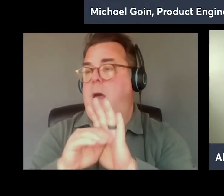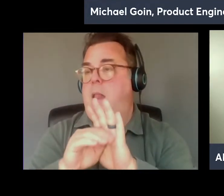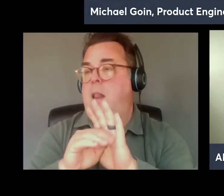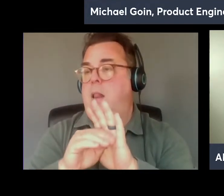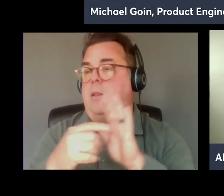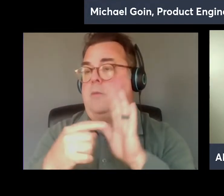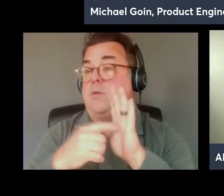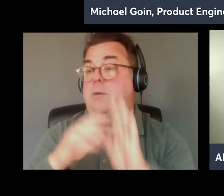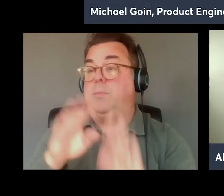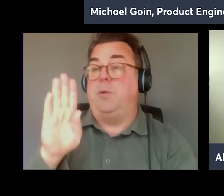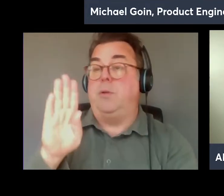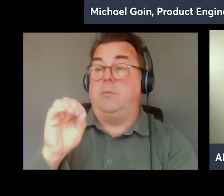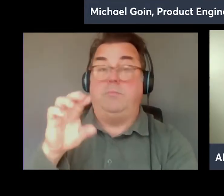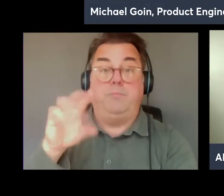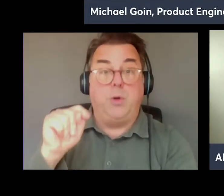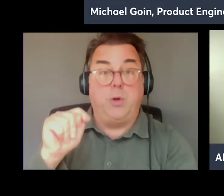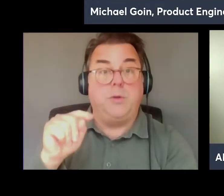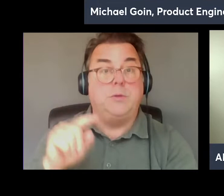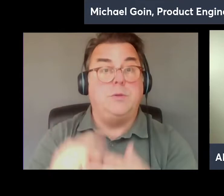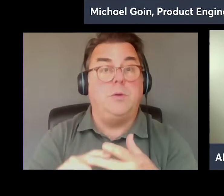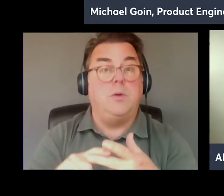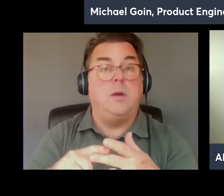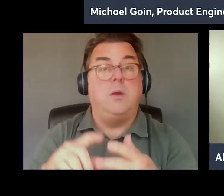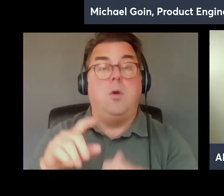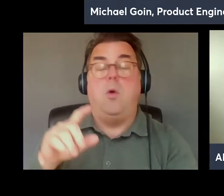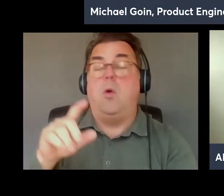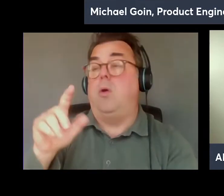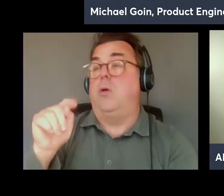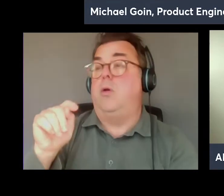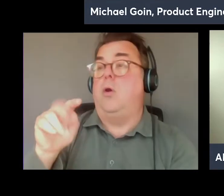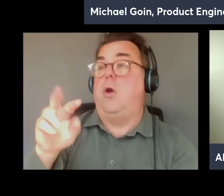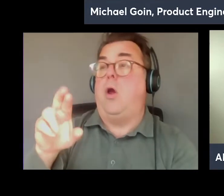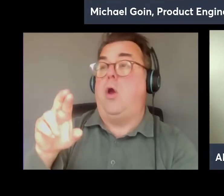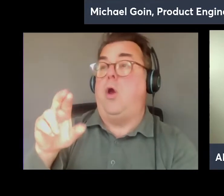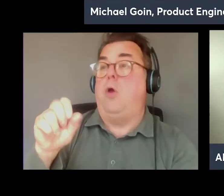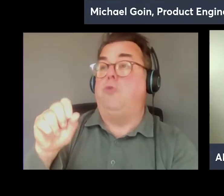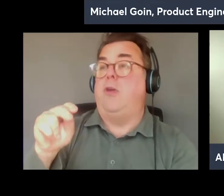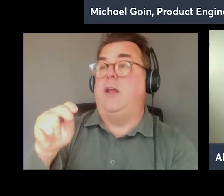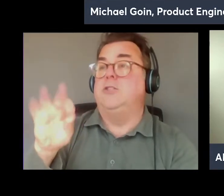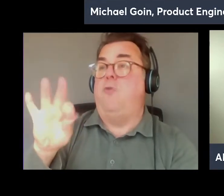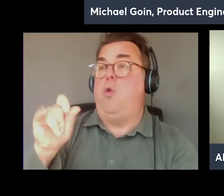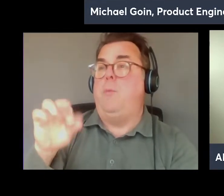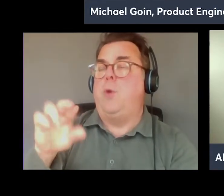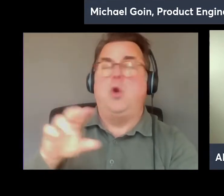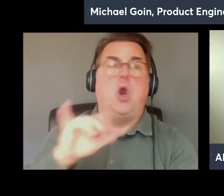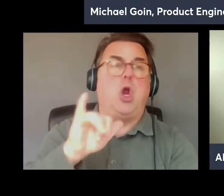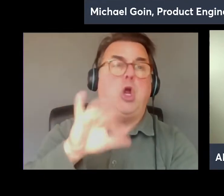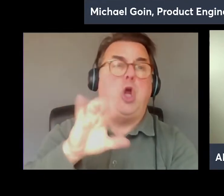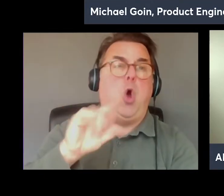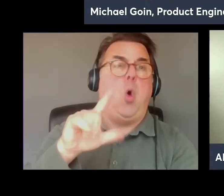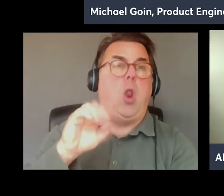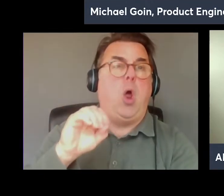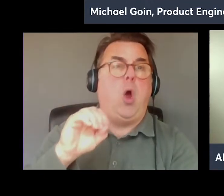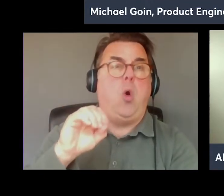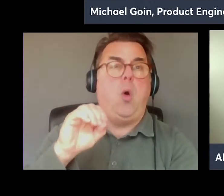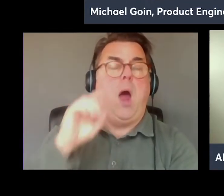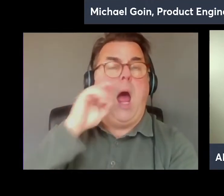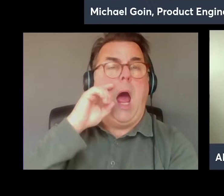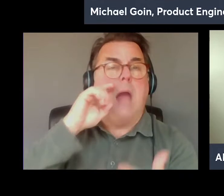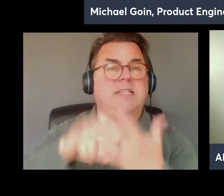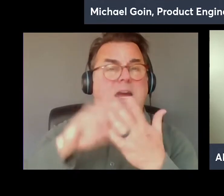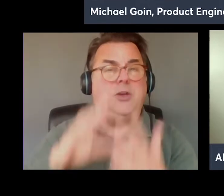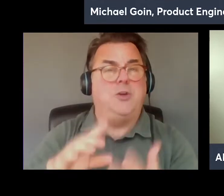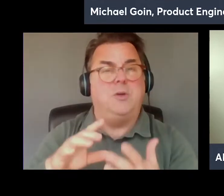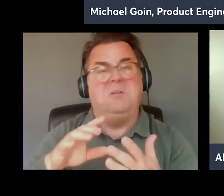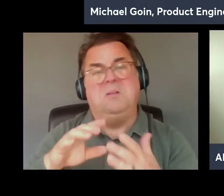or just transformers in general, or YOLO object detection models, and get them to 80%,